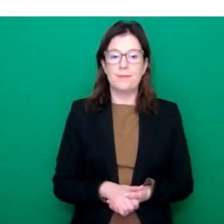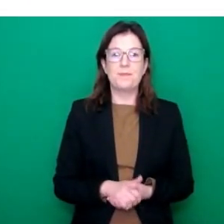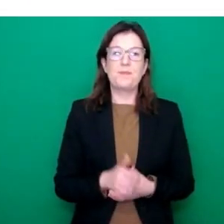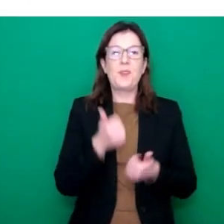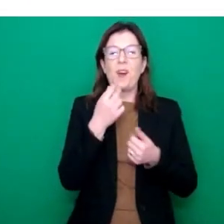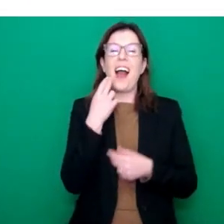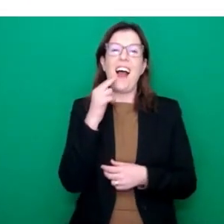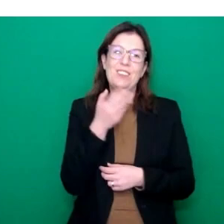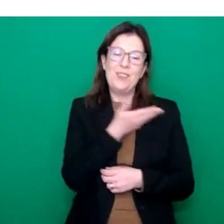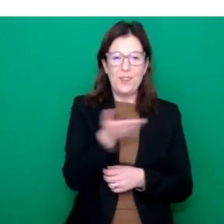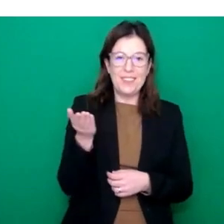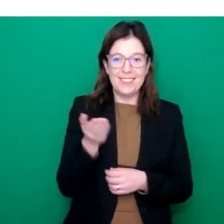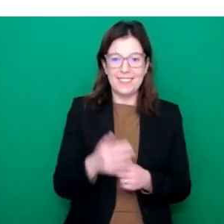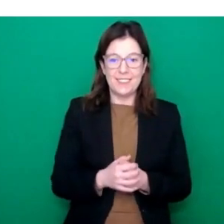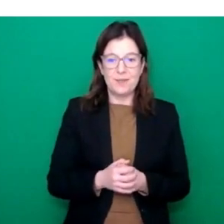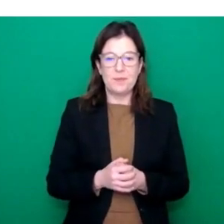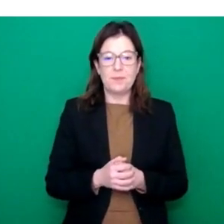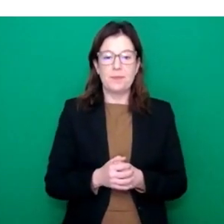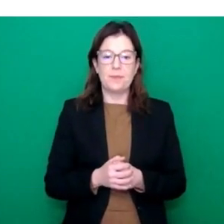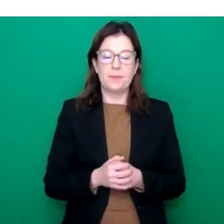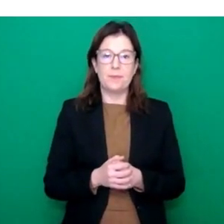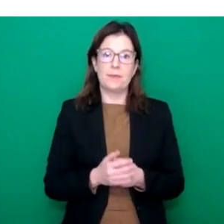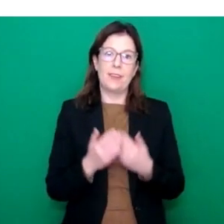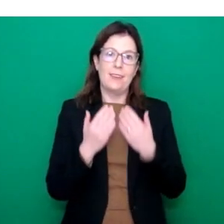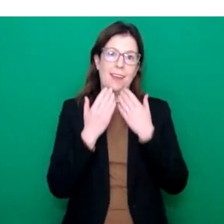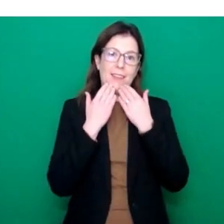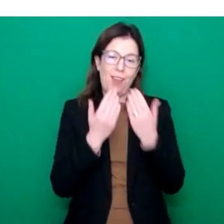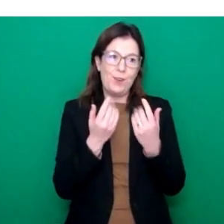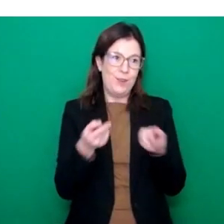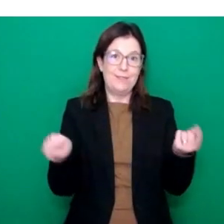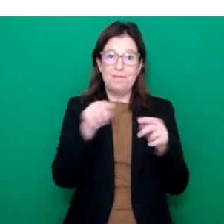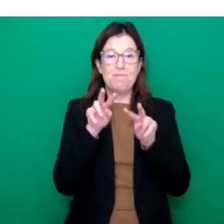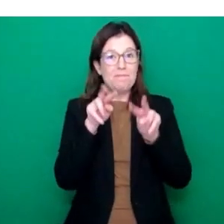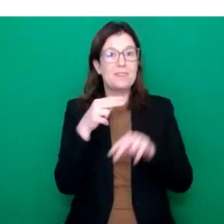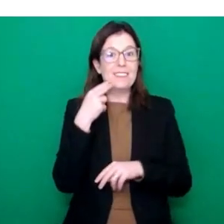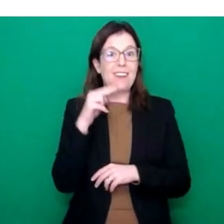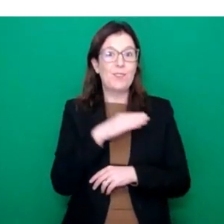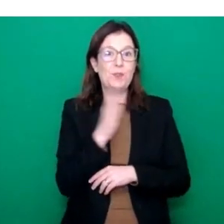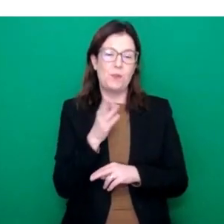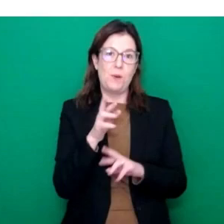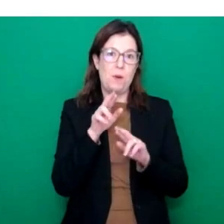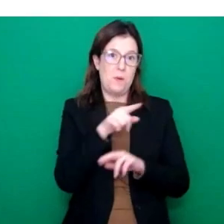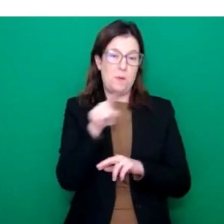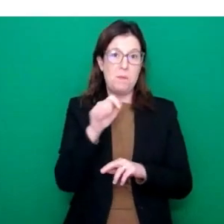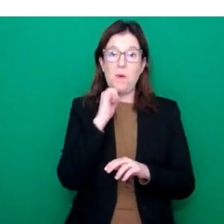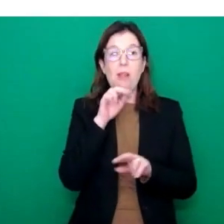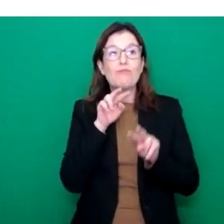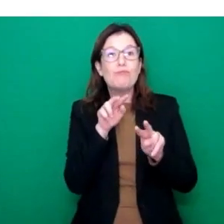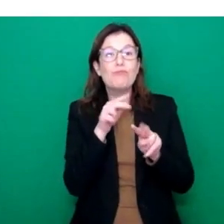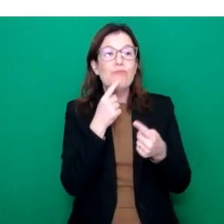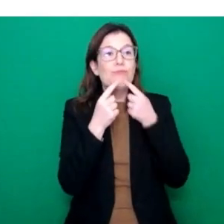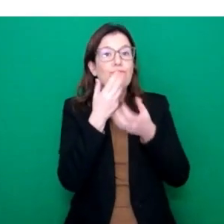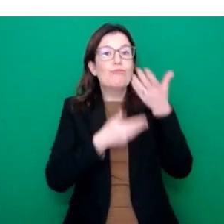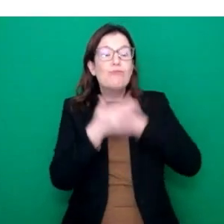Good afternoon, everybody. First of all, thank you. We're delighted to have you joining us for what will hopefully be an interesting